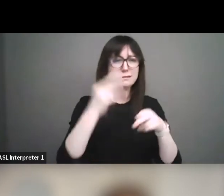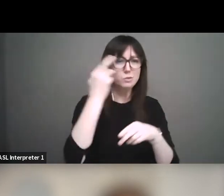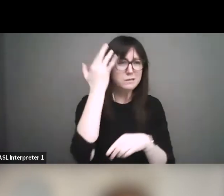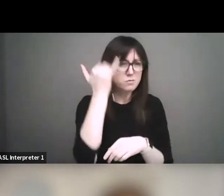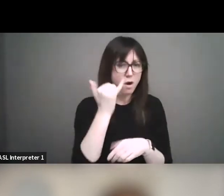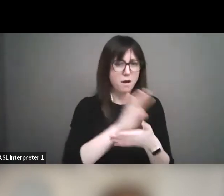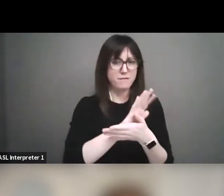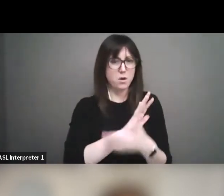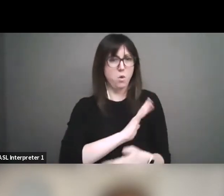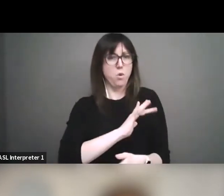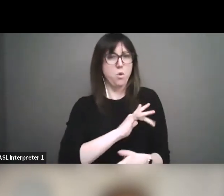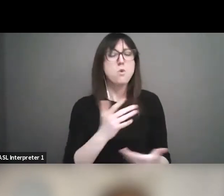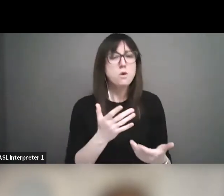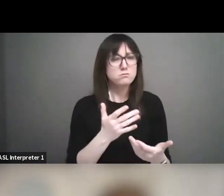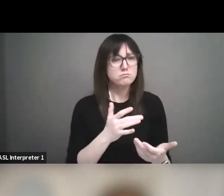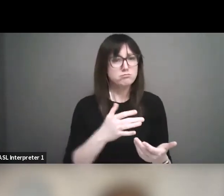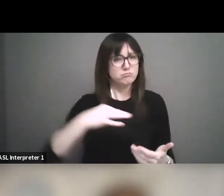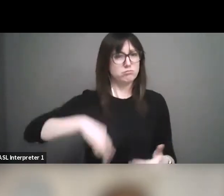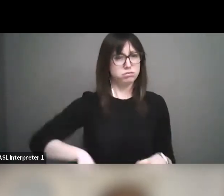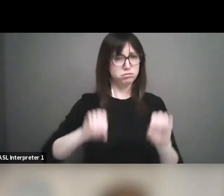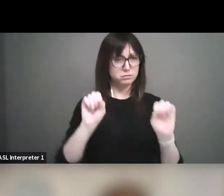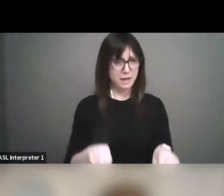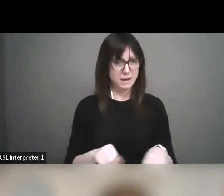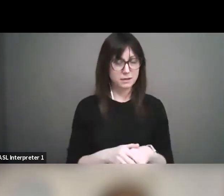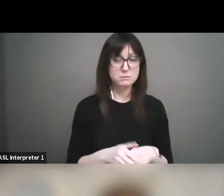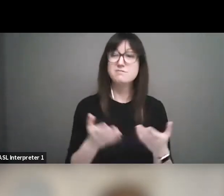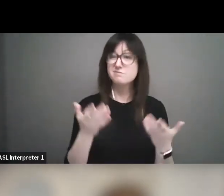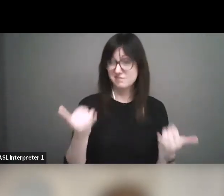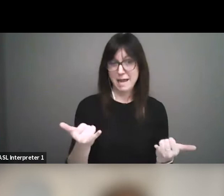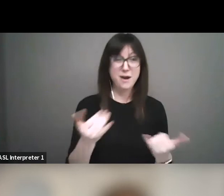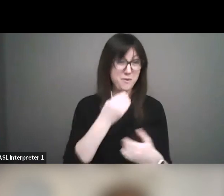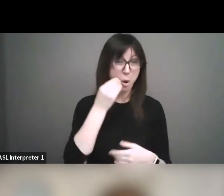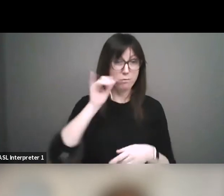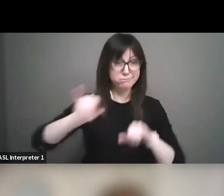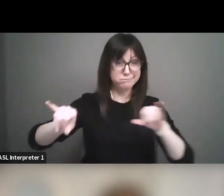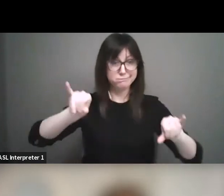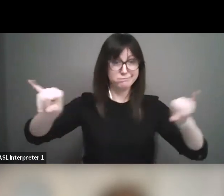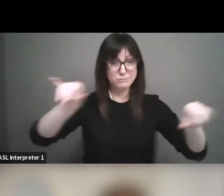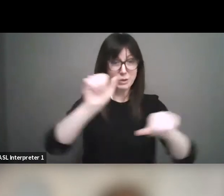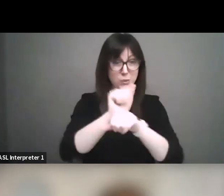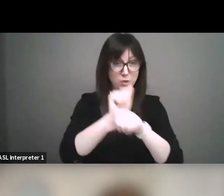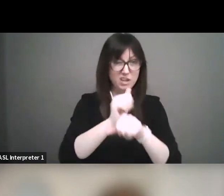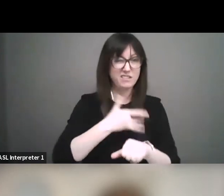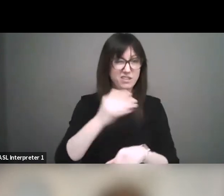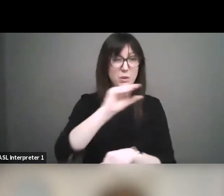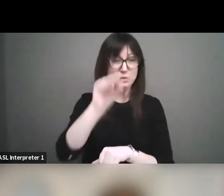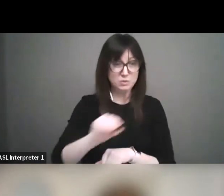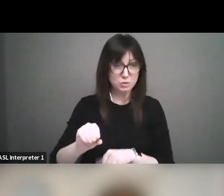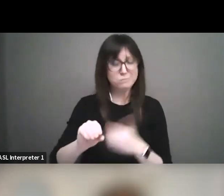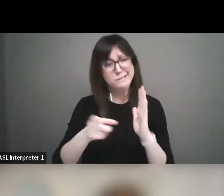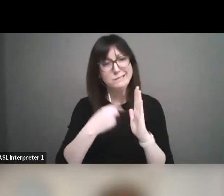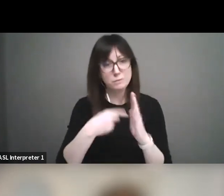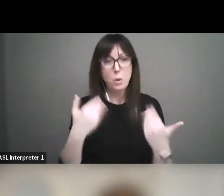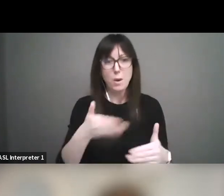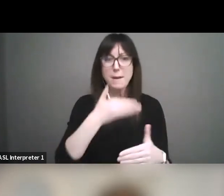in today's age. Of course, we are all working from home, so Zoom is probably one of the best ways to show an example of how